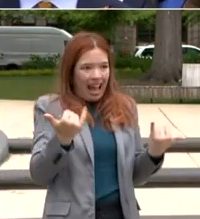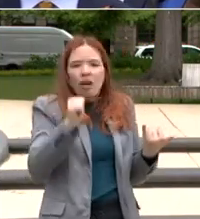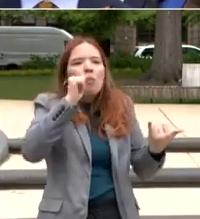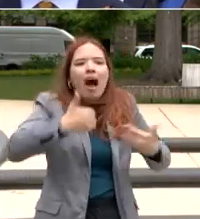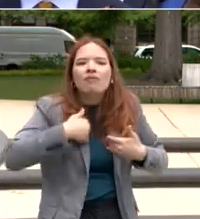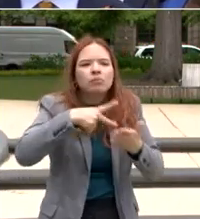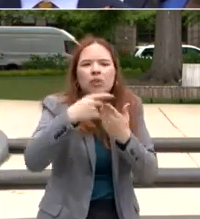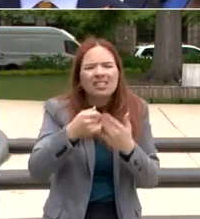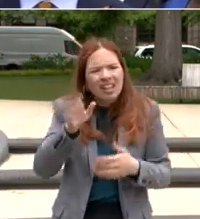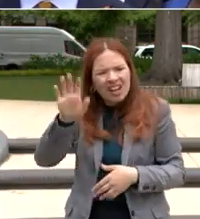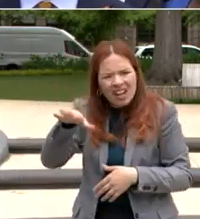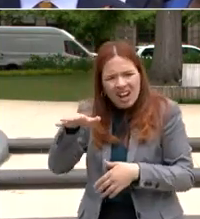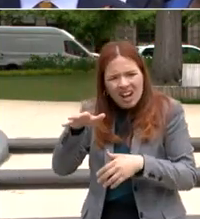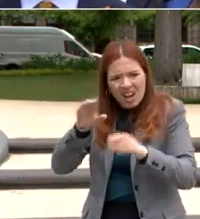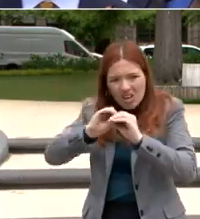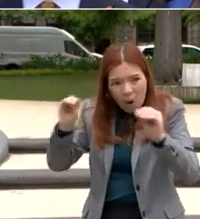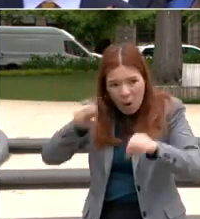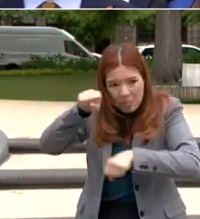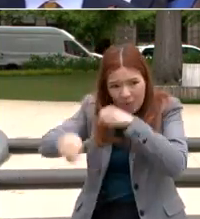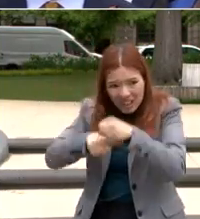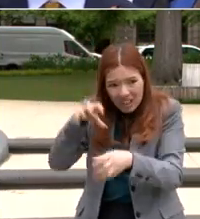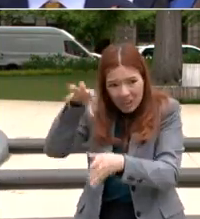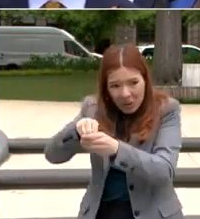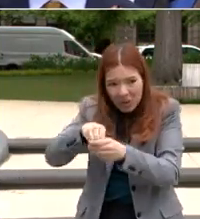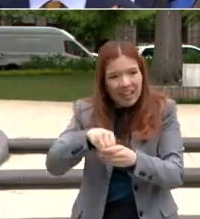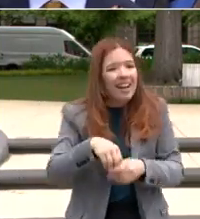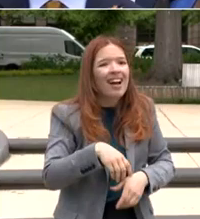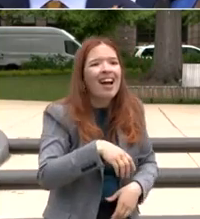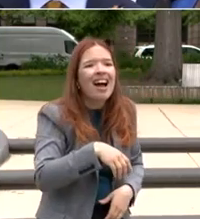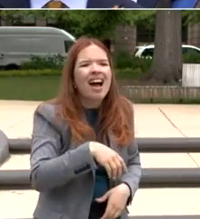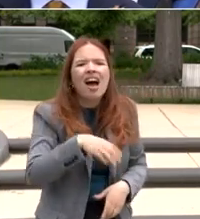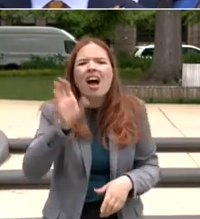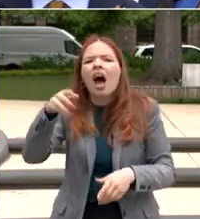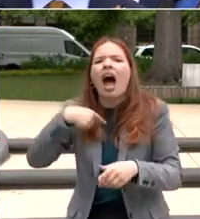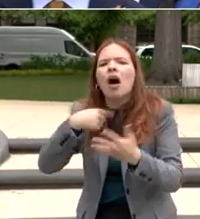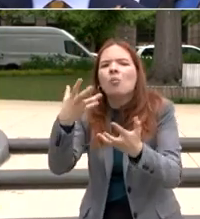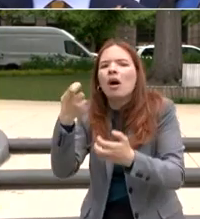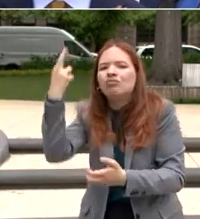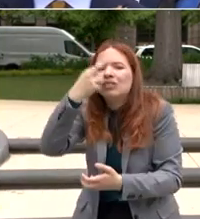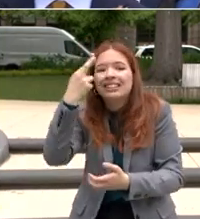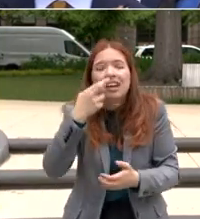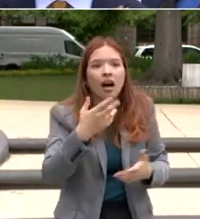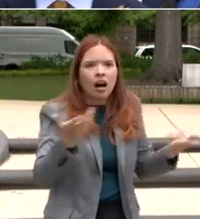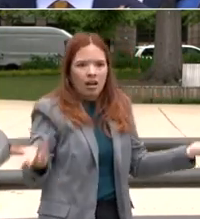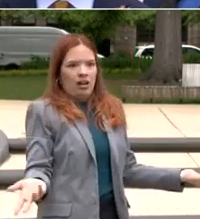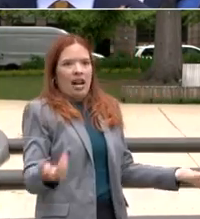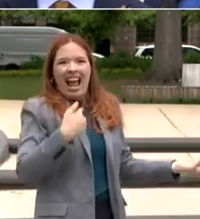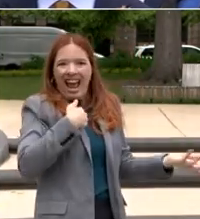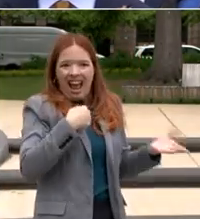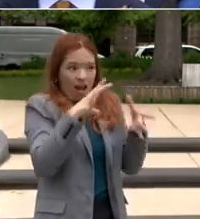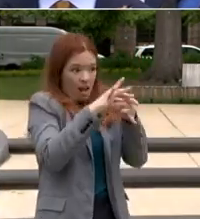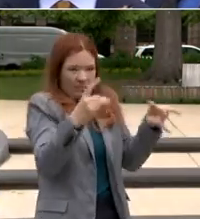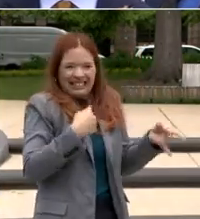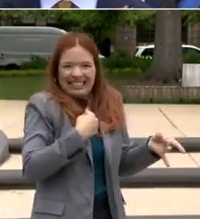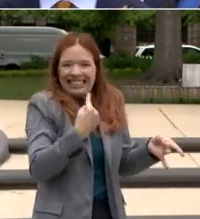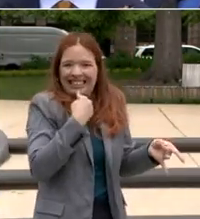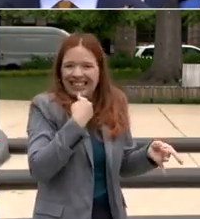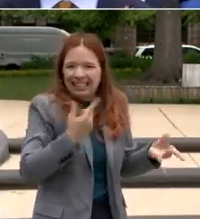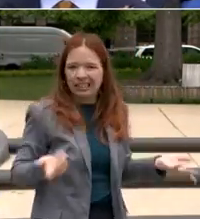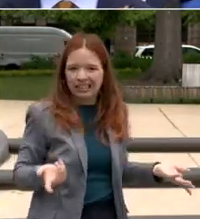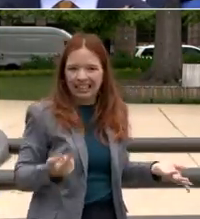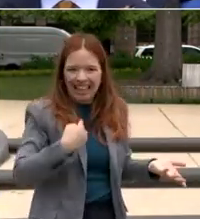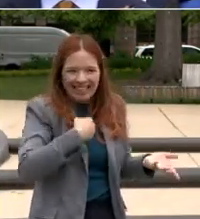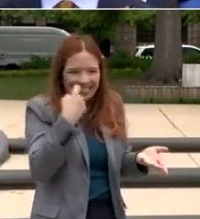no bicycle lane part of it? I just want to hear the reasoning. Why was it? Well, I think you heard the reasoning, and the reasoning is we